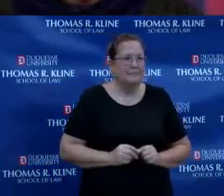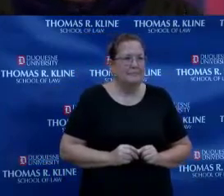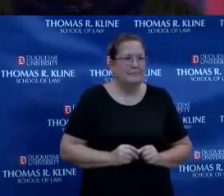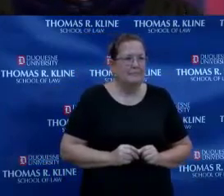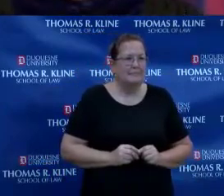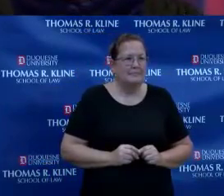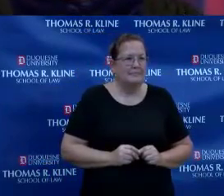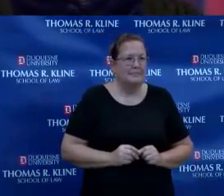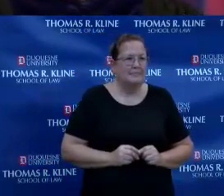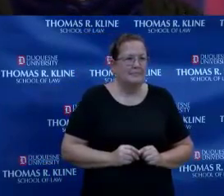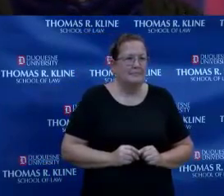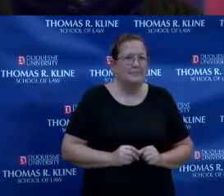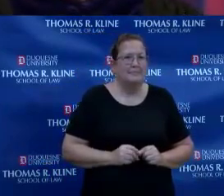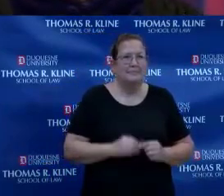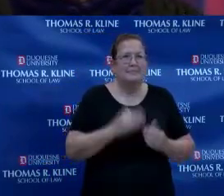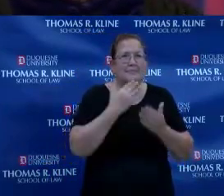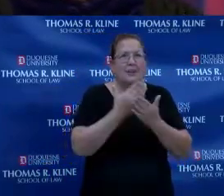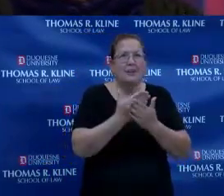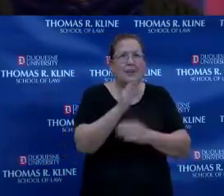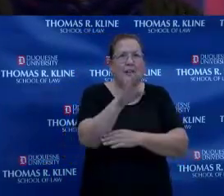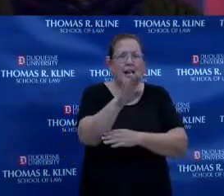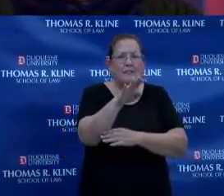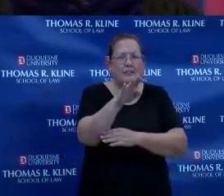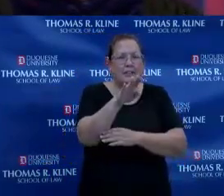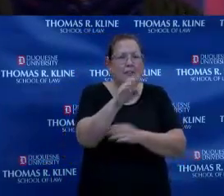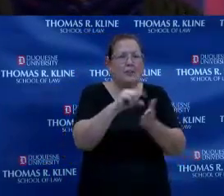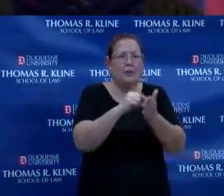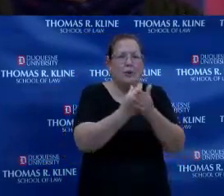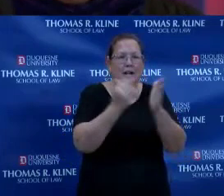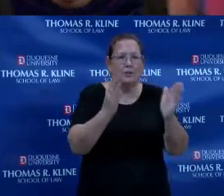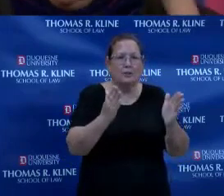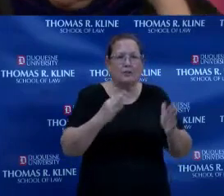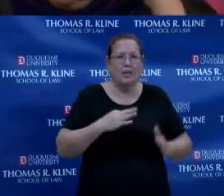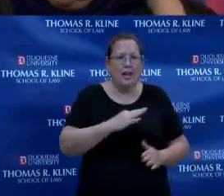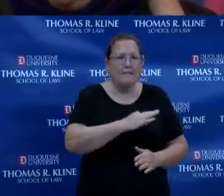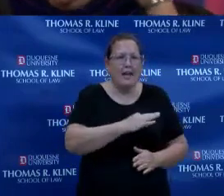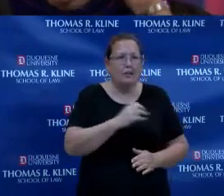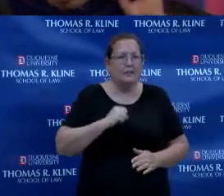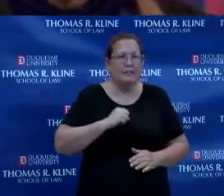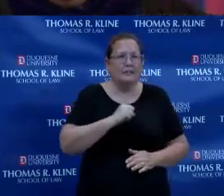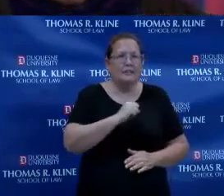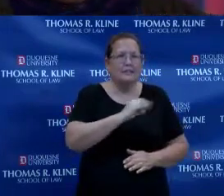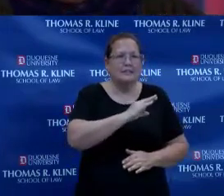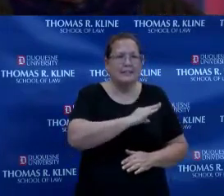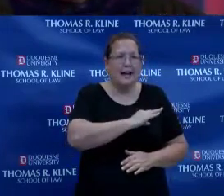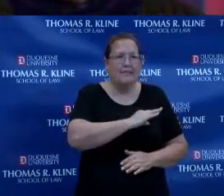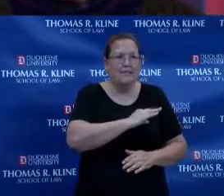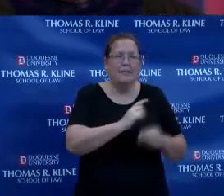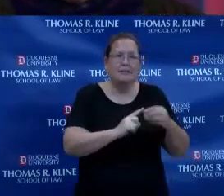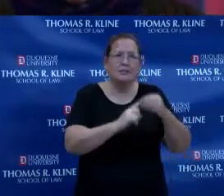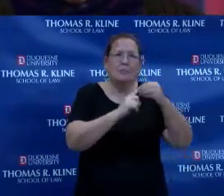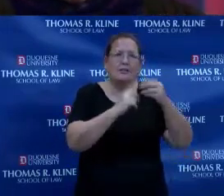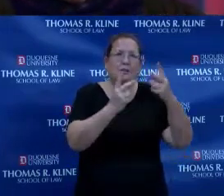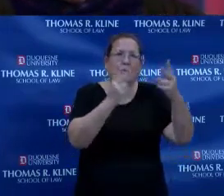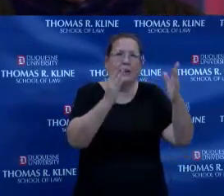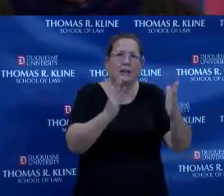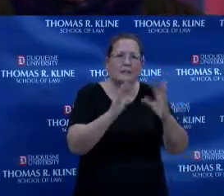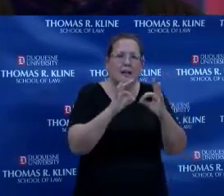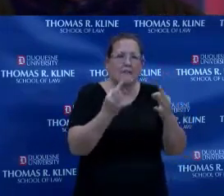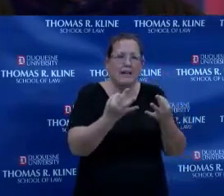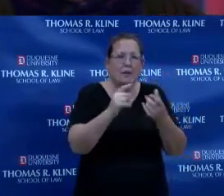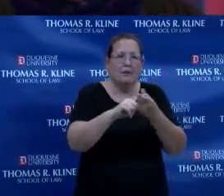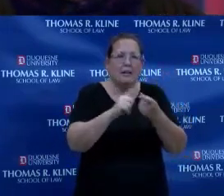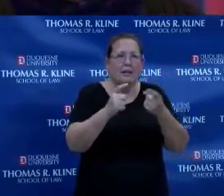Good afternoon, graduates, faculty and staff, distinguished guests, family, friends, and